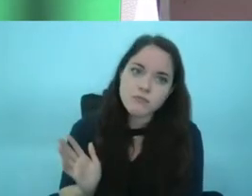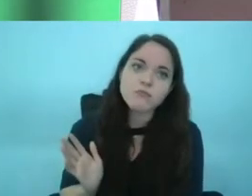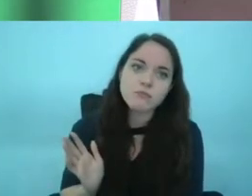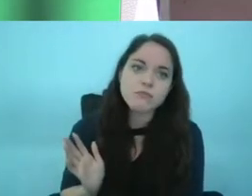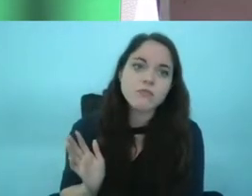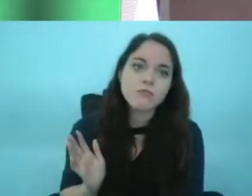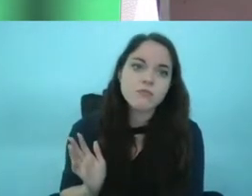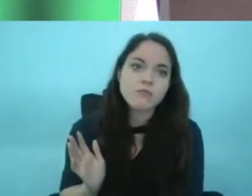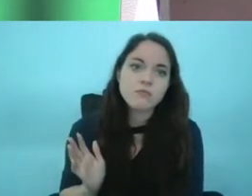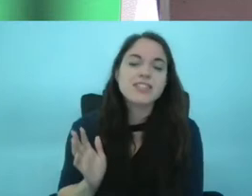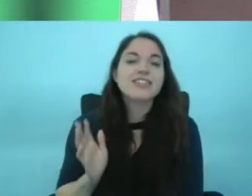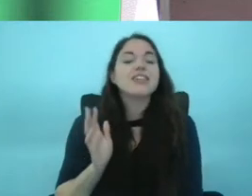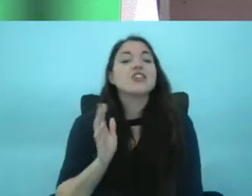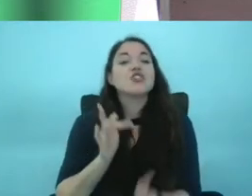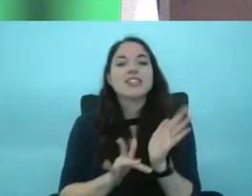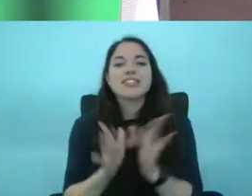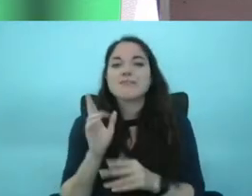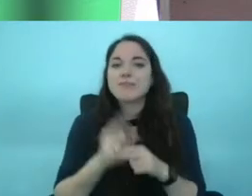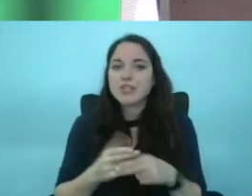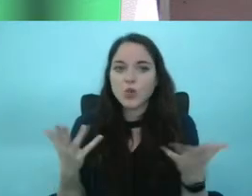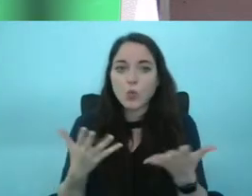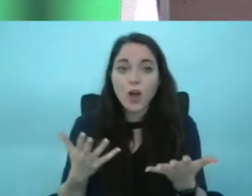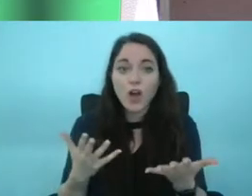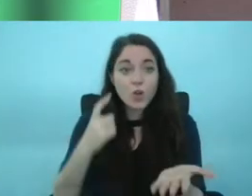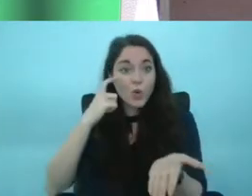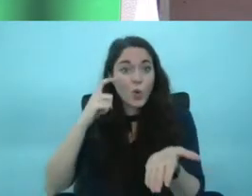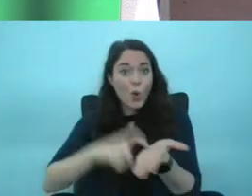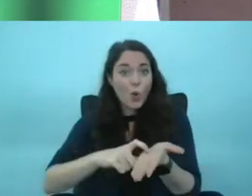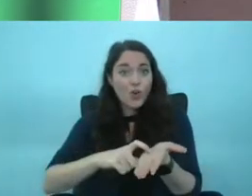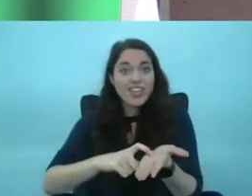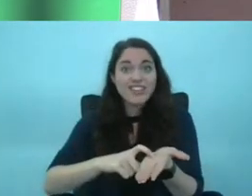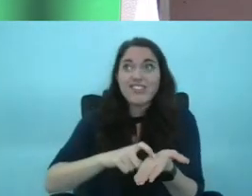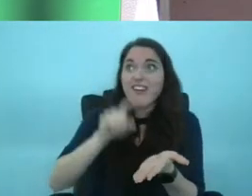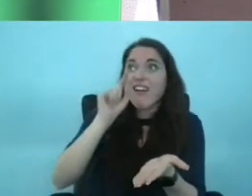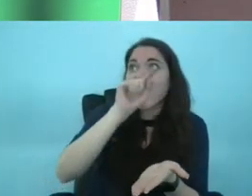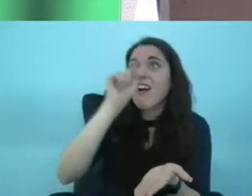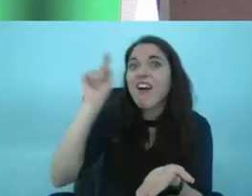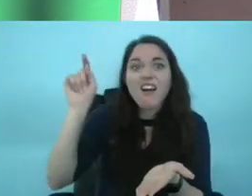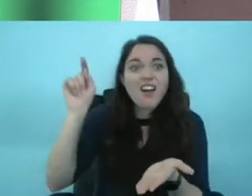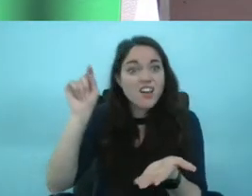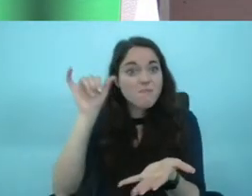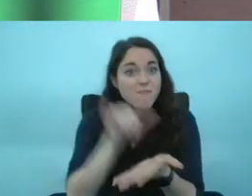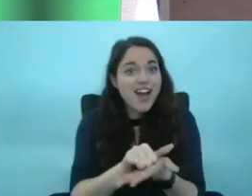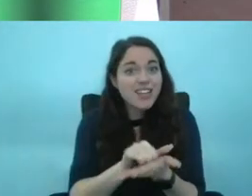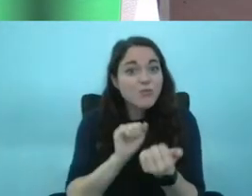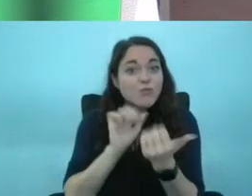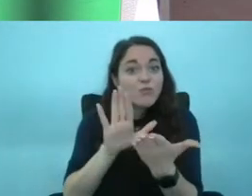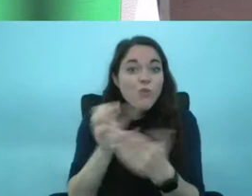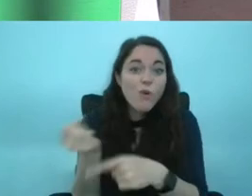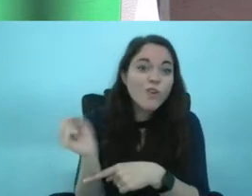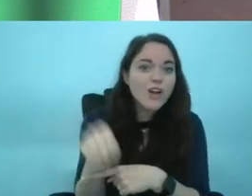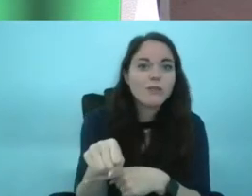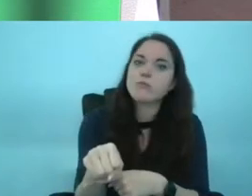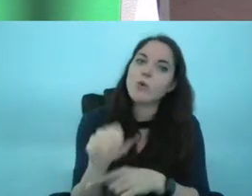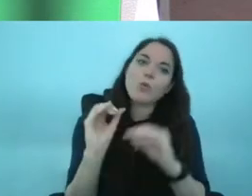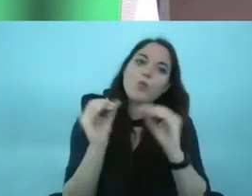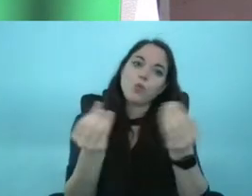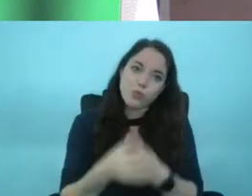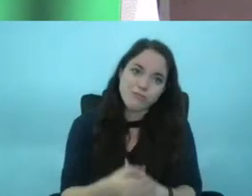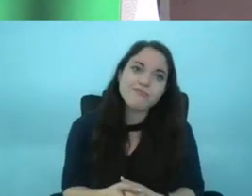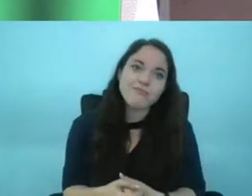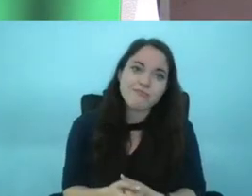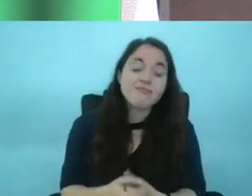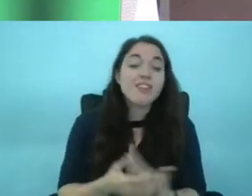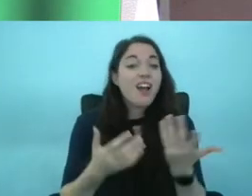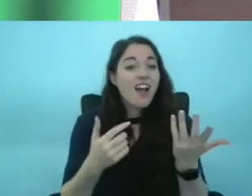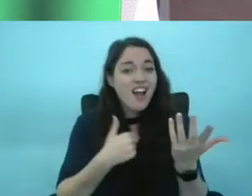nothing will be impossible for you. And I do think about some other difficult circumstances that we as people of faith